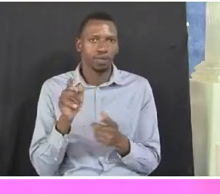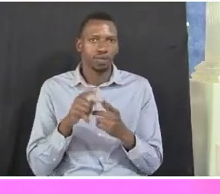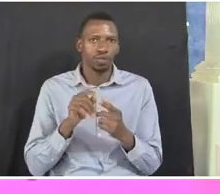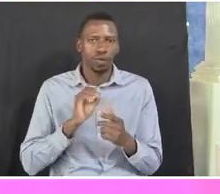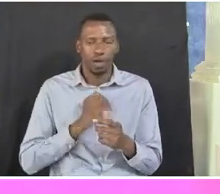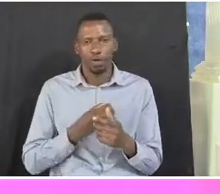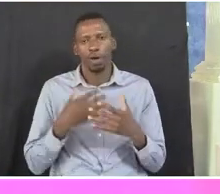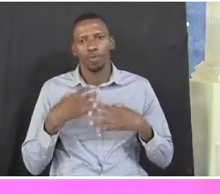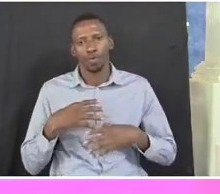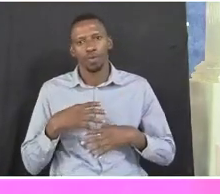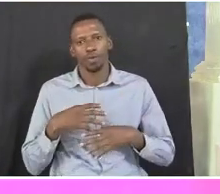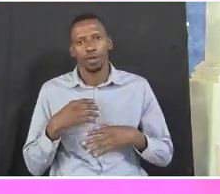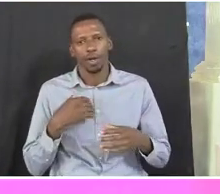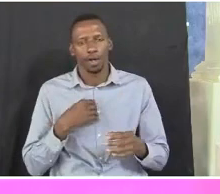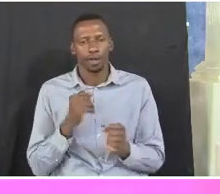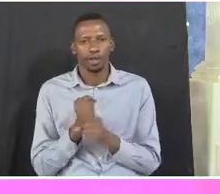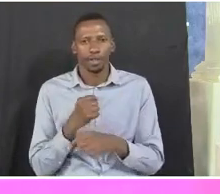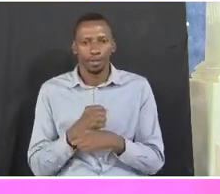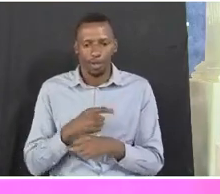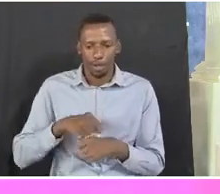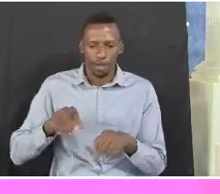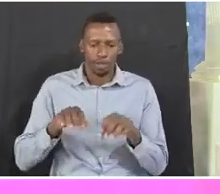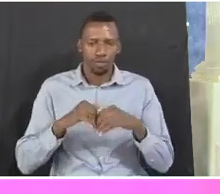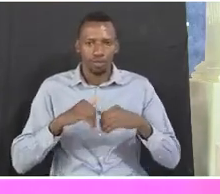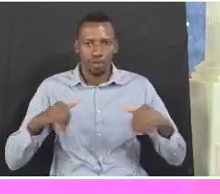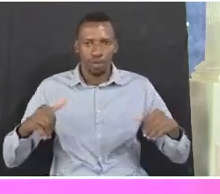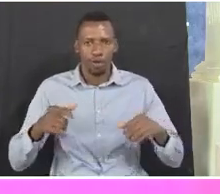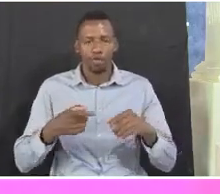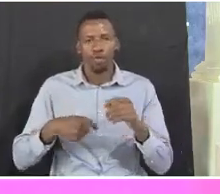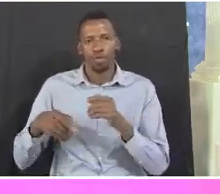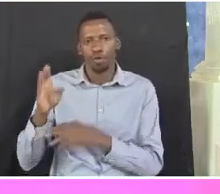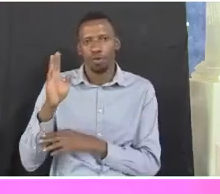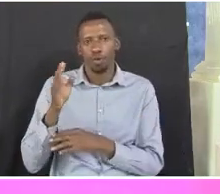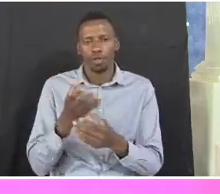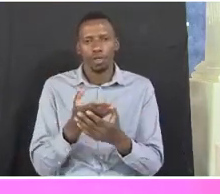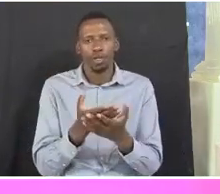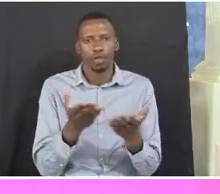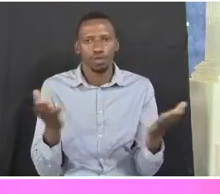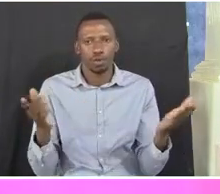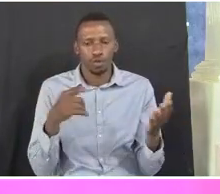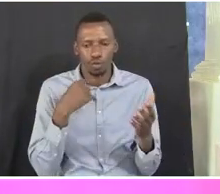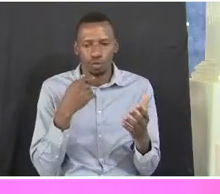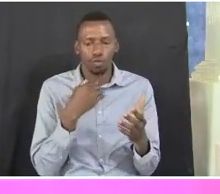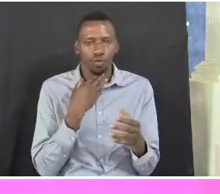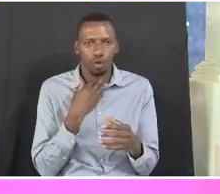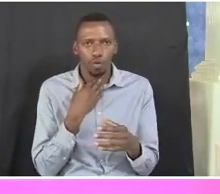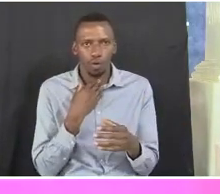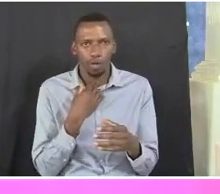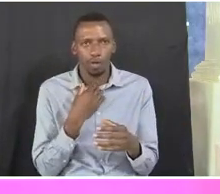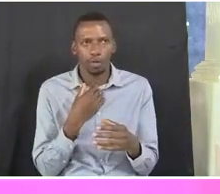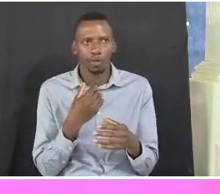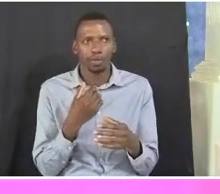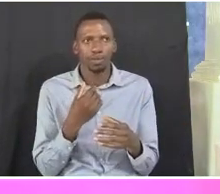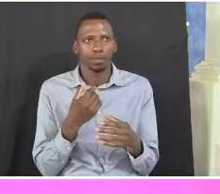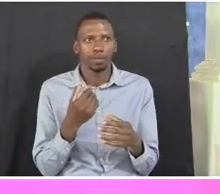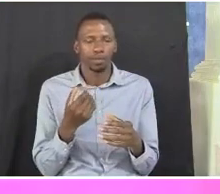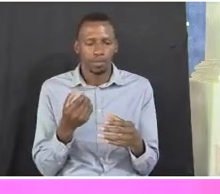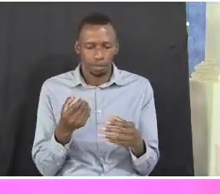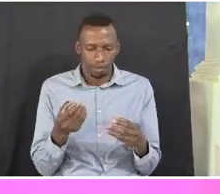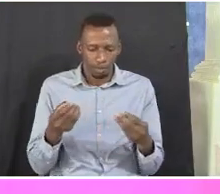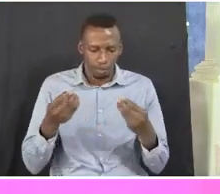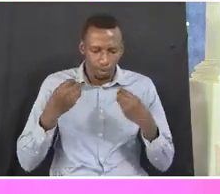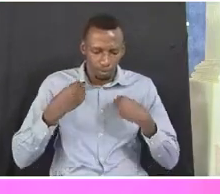people, has made us to be separated from God. Those who cling to ornaments forbidden in God's